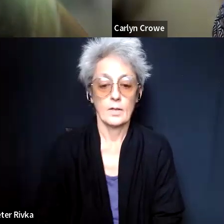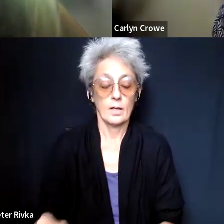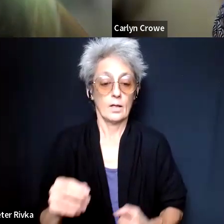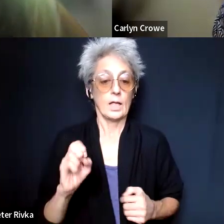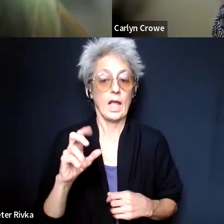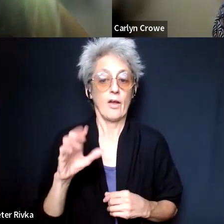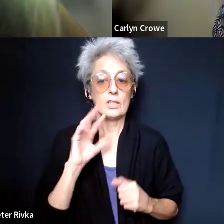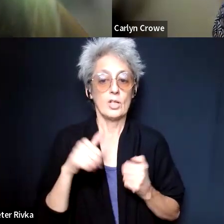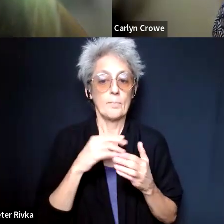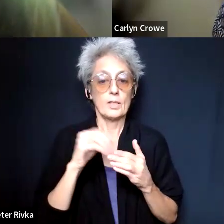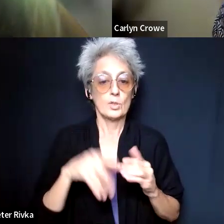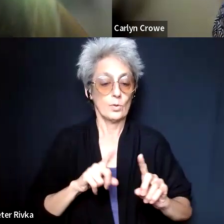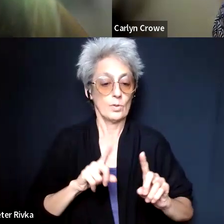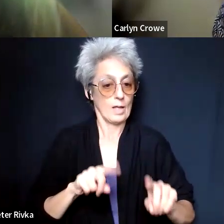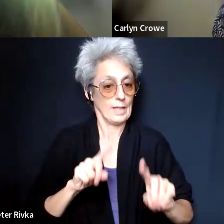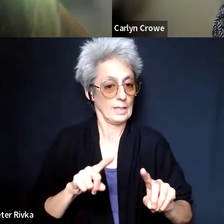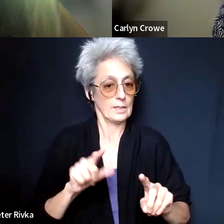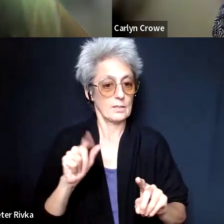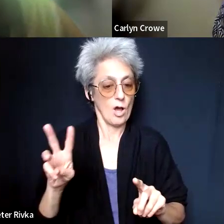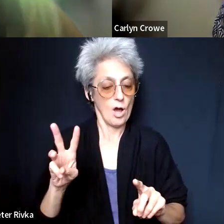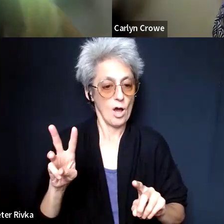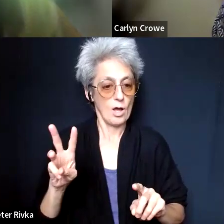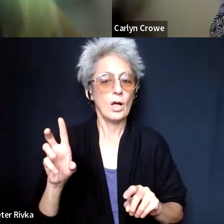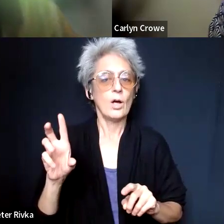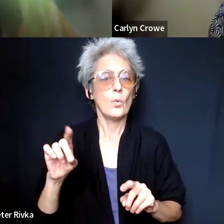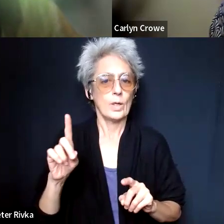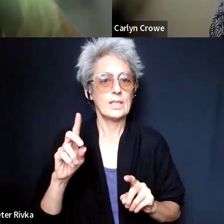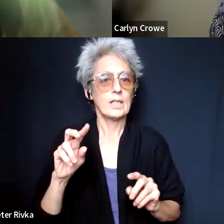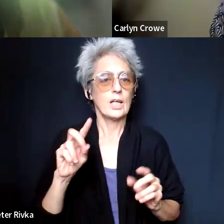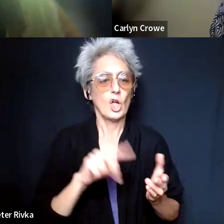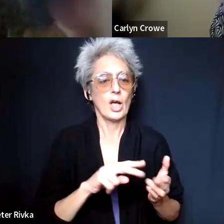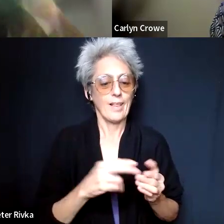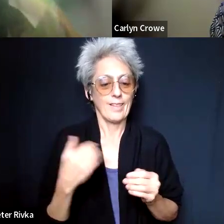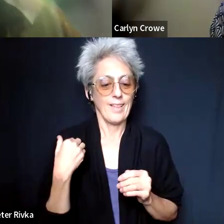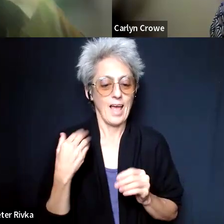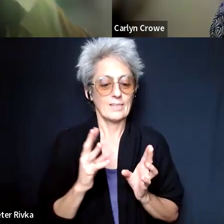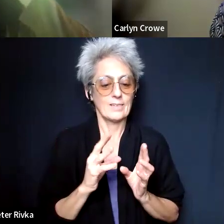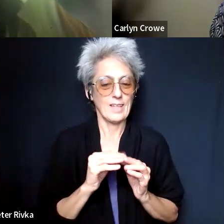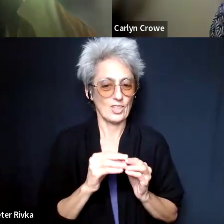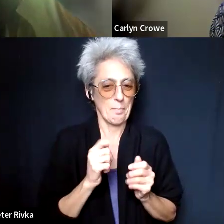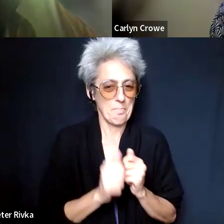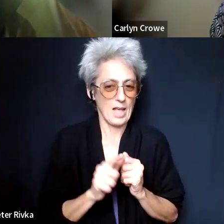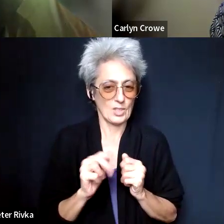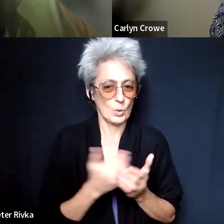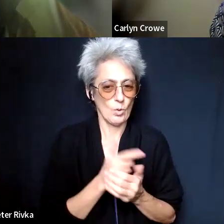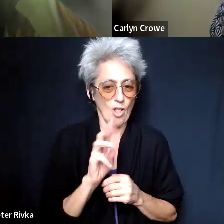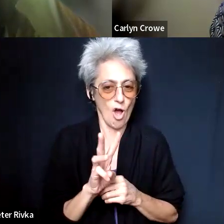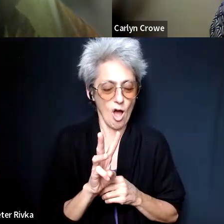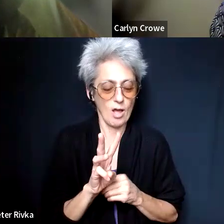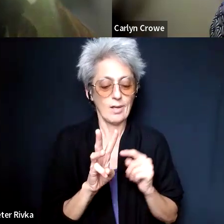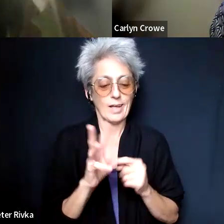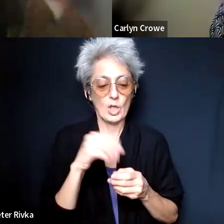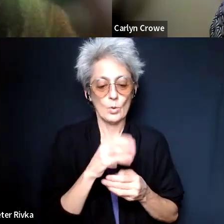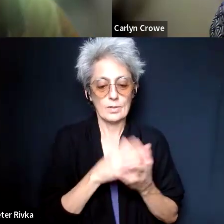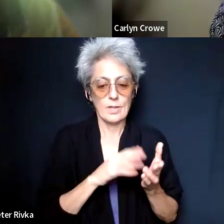that with the law that passed this past session, and certain exemptions that there